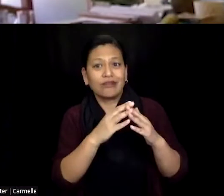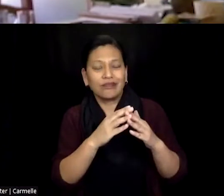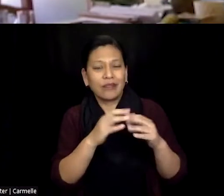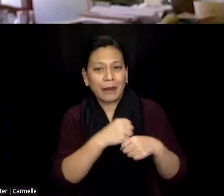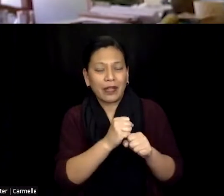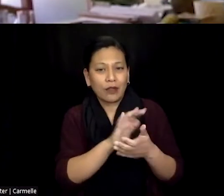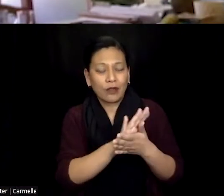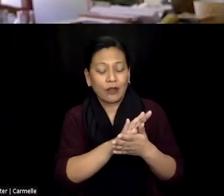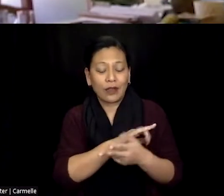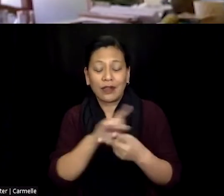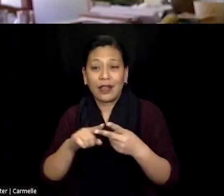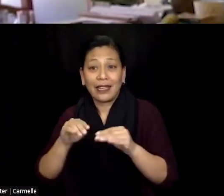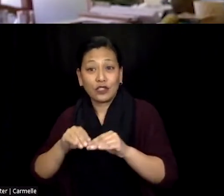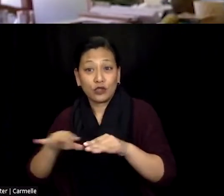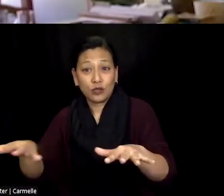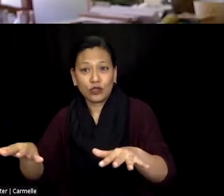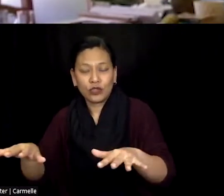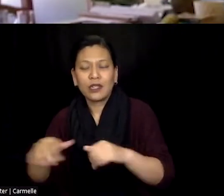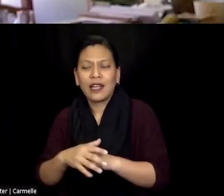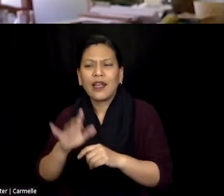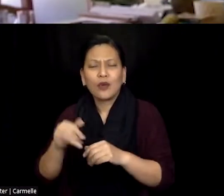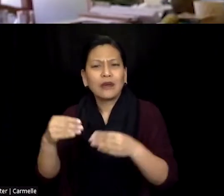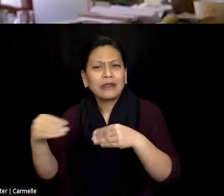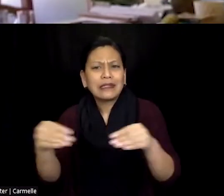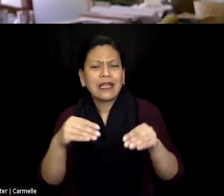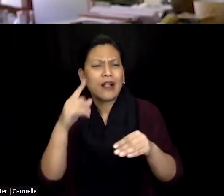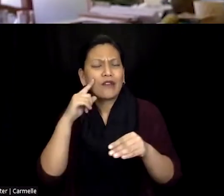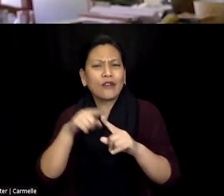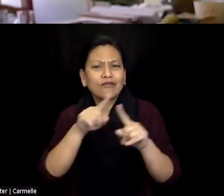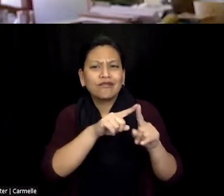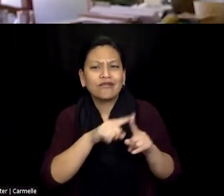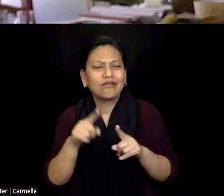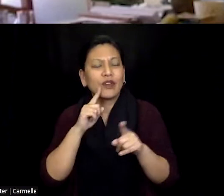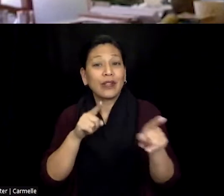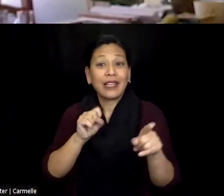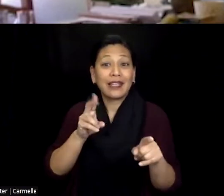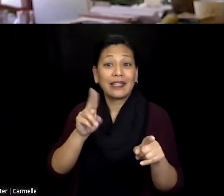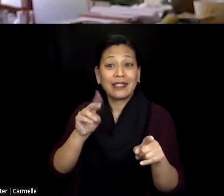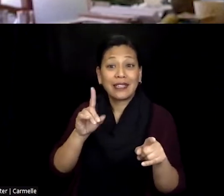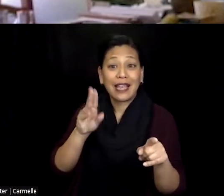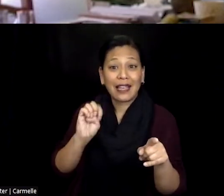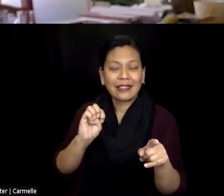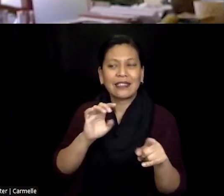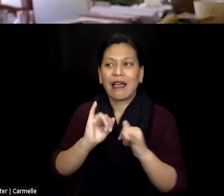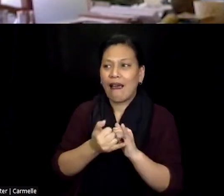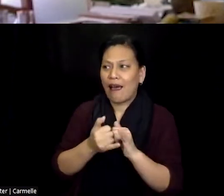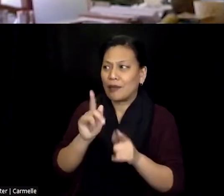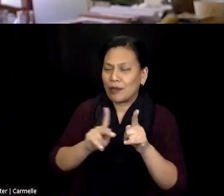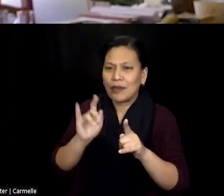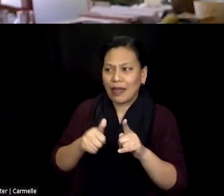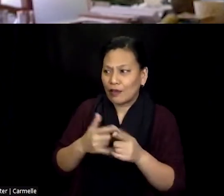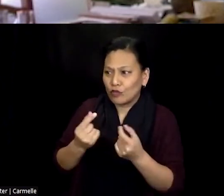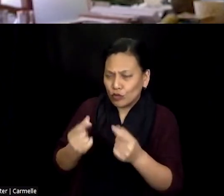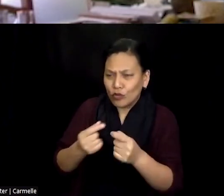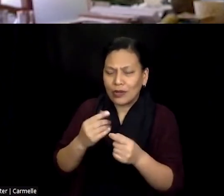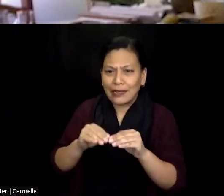then distribution, we self-distributed the feature of Thunder Road and kind of cracked that code with the Sundance Institute of how anybody can do it and follow